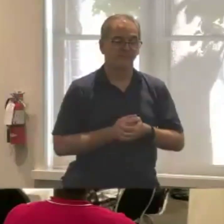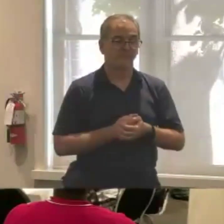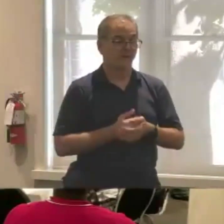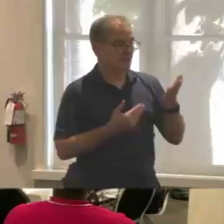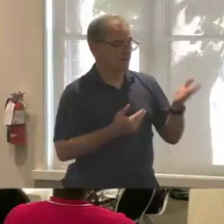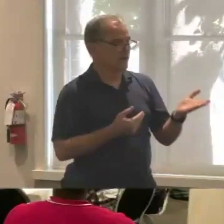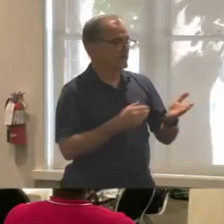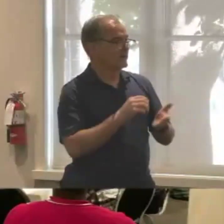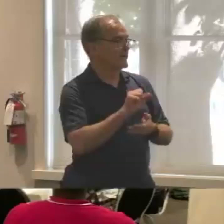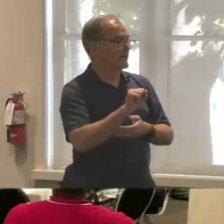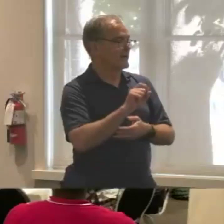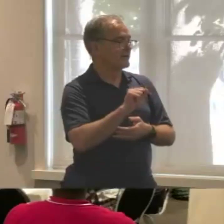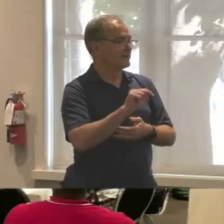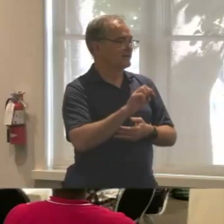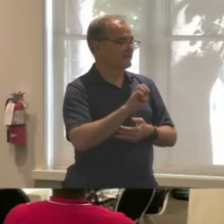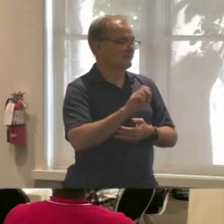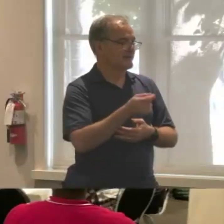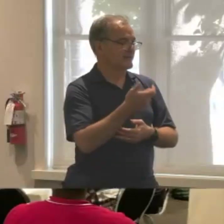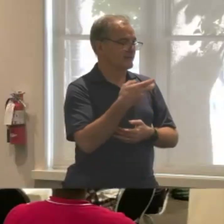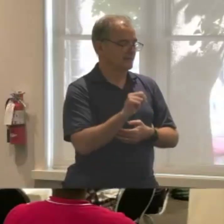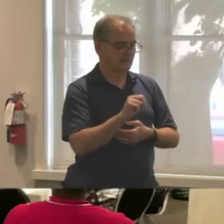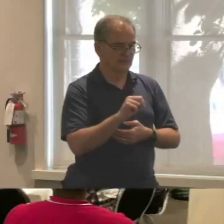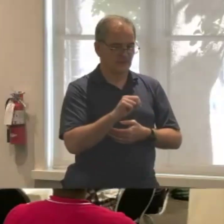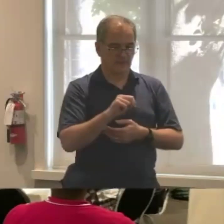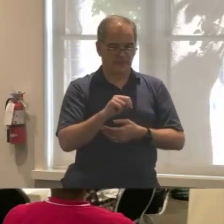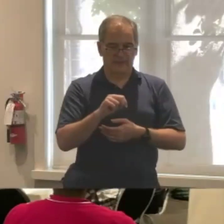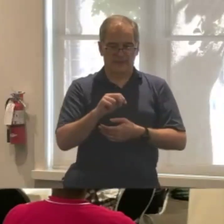Stefan Enrique Joseph Kalikaden.